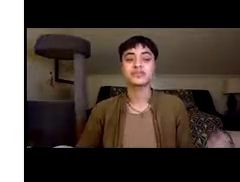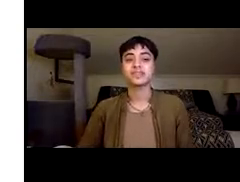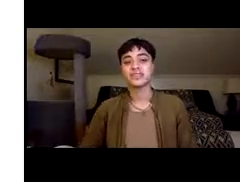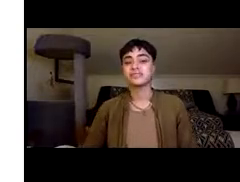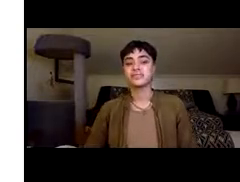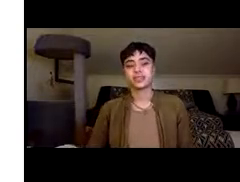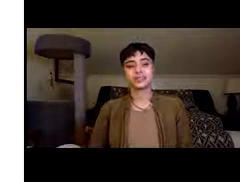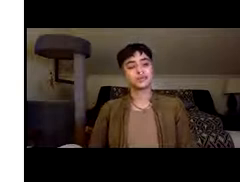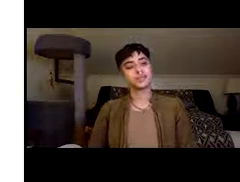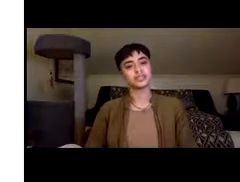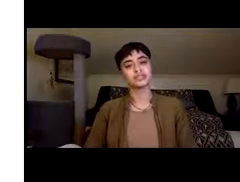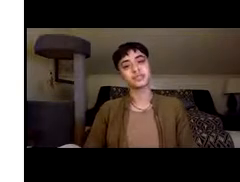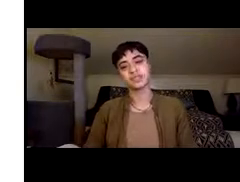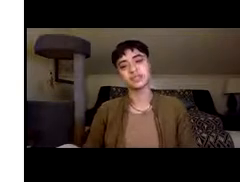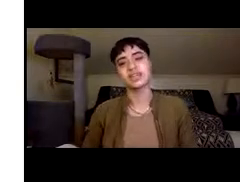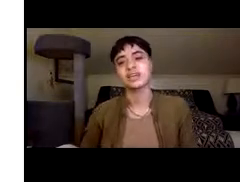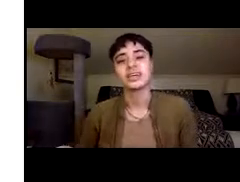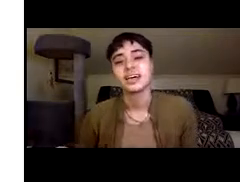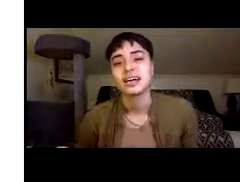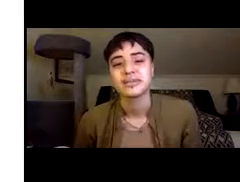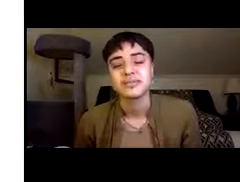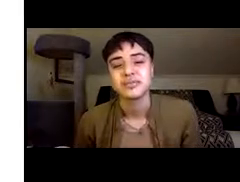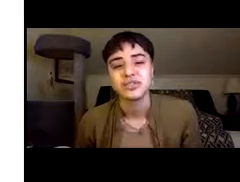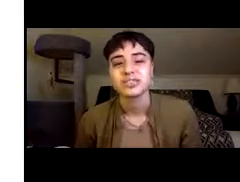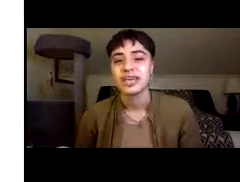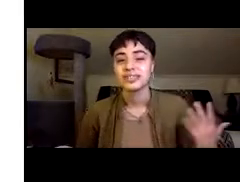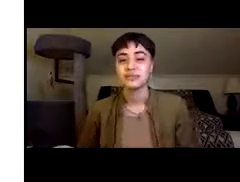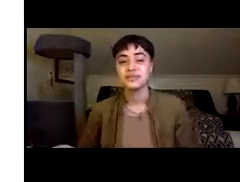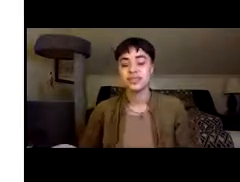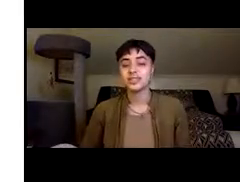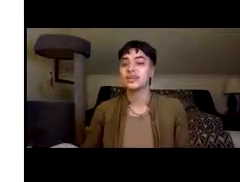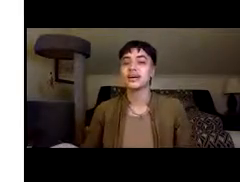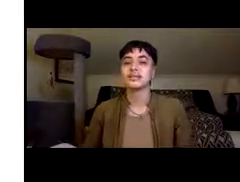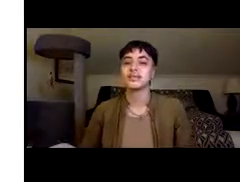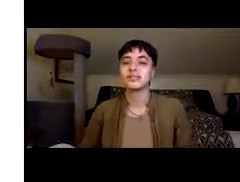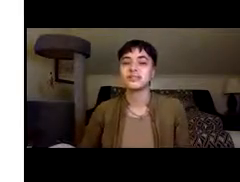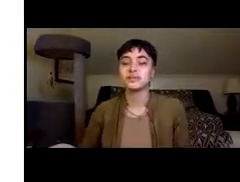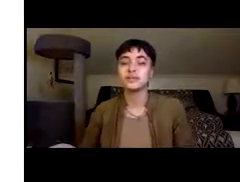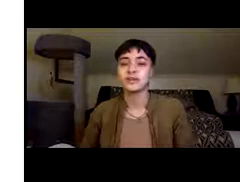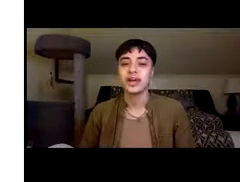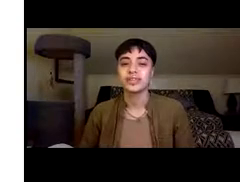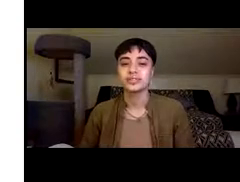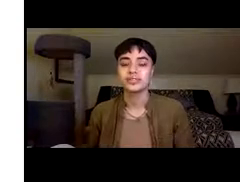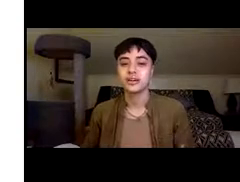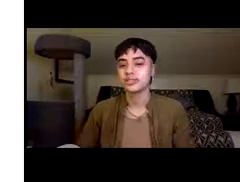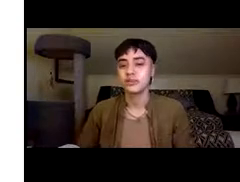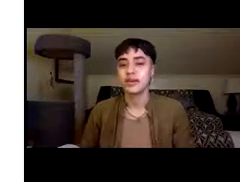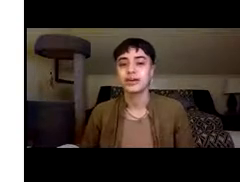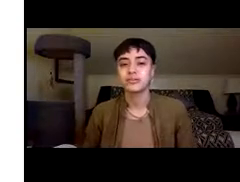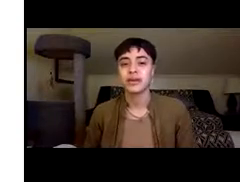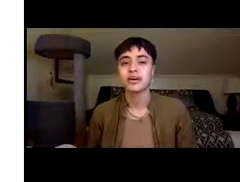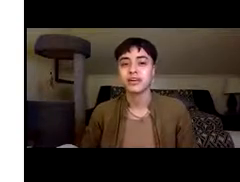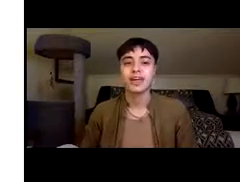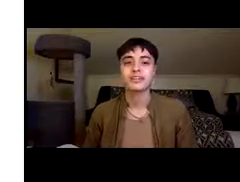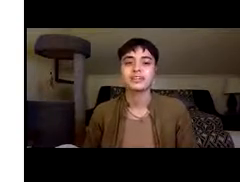that was a really fun experience for me. Just getting to meet all these people and talk to them about